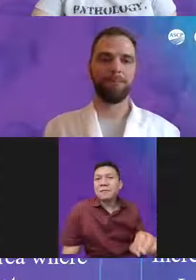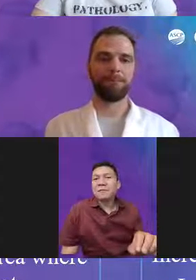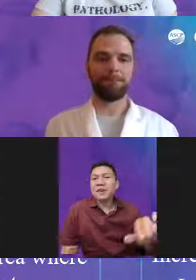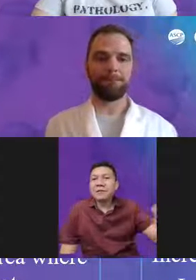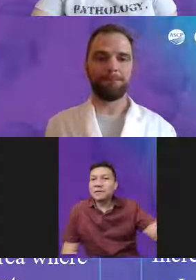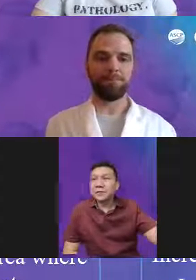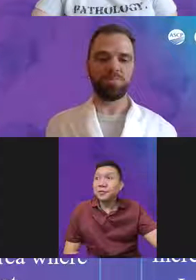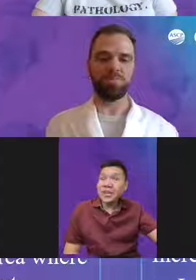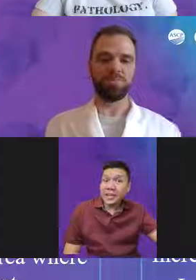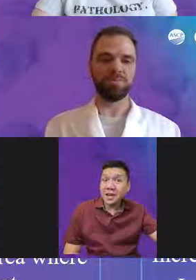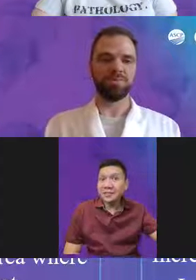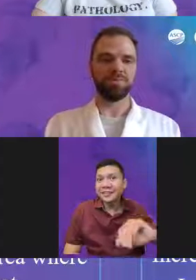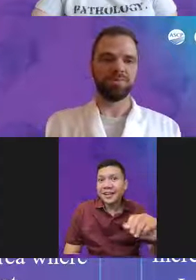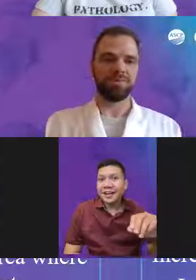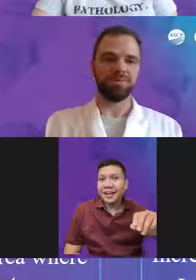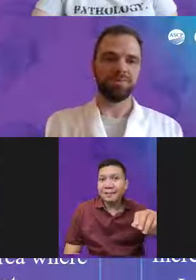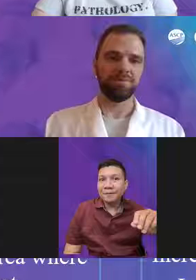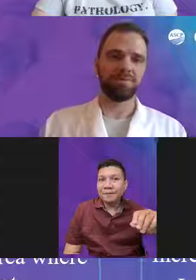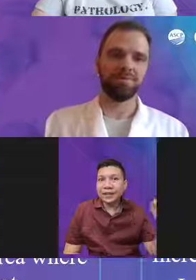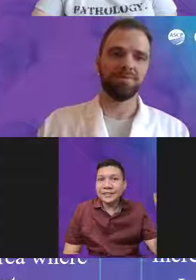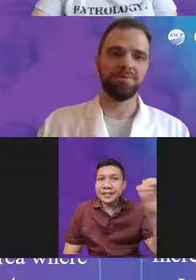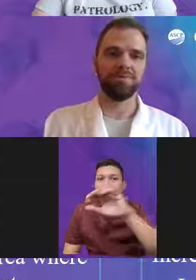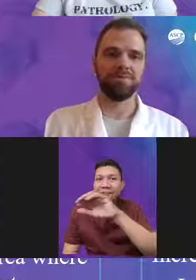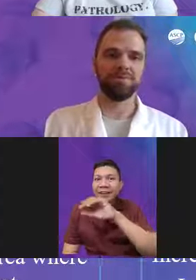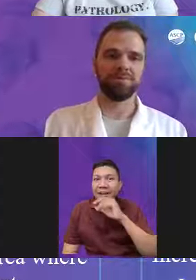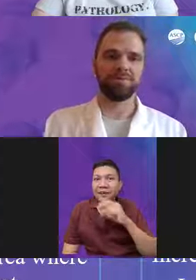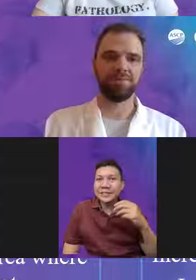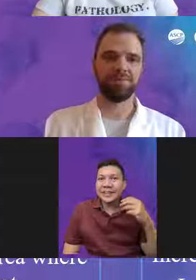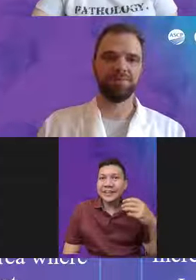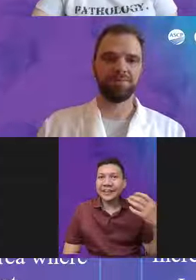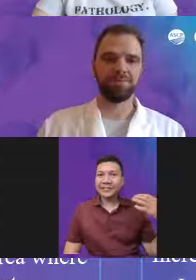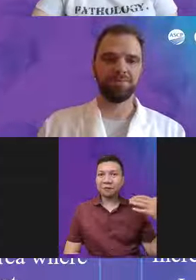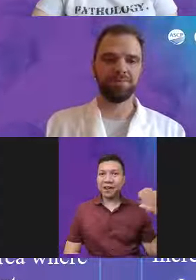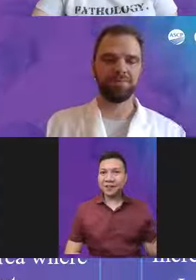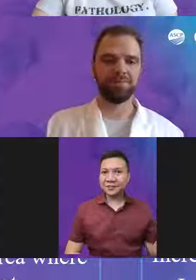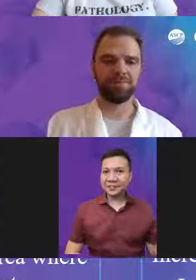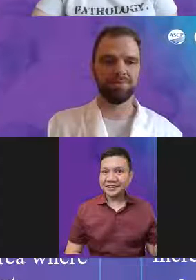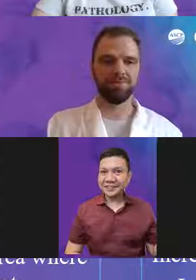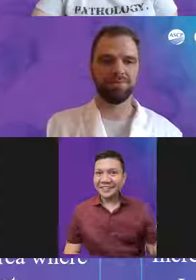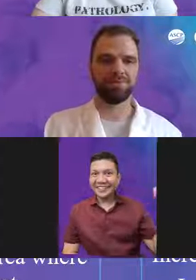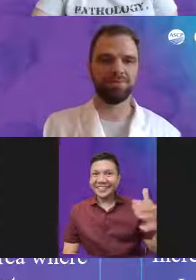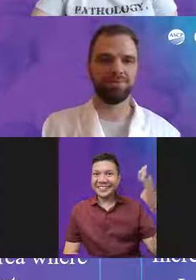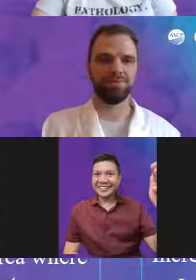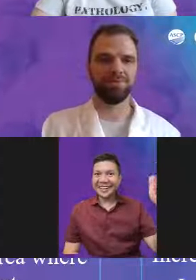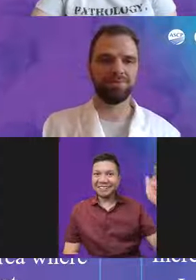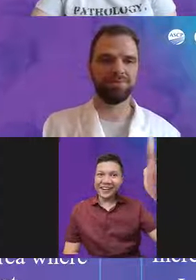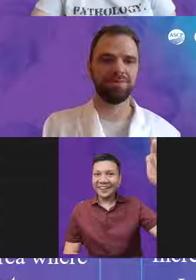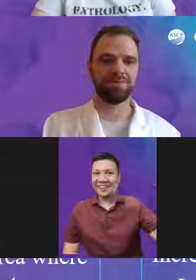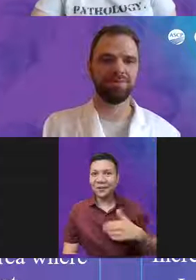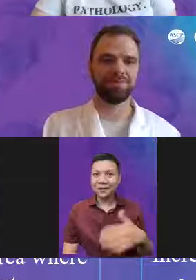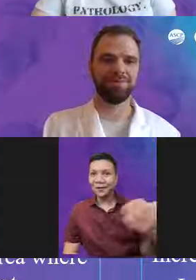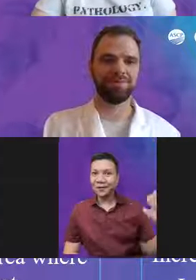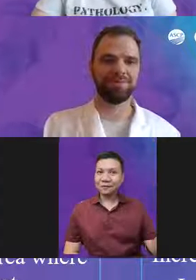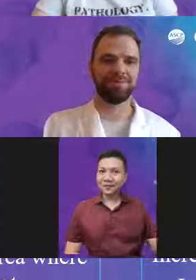is when you do the counts, you know, in single file, I always say like, it's a ride to Disney, the Disney